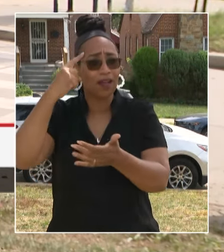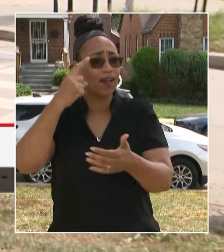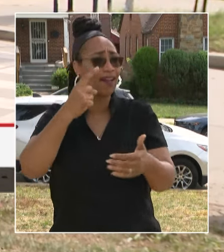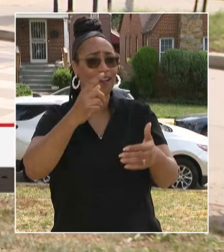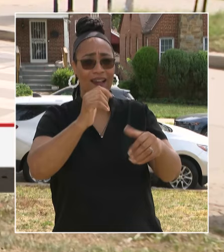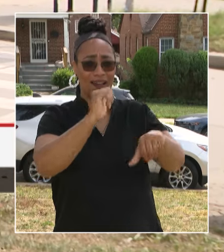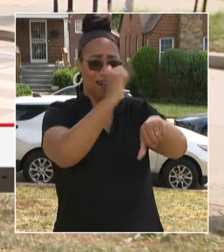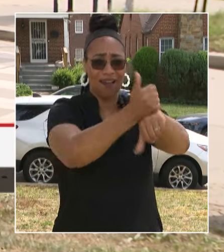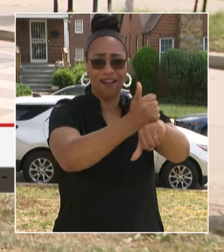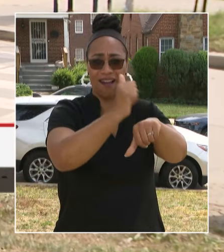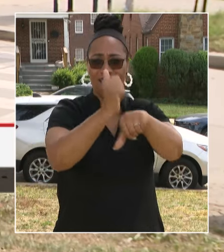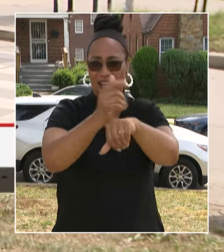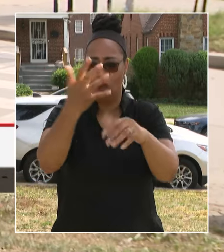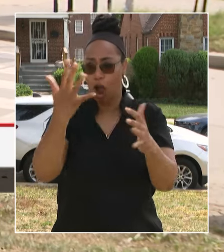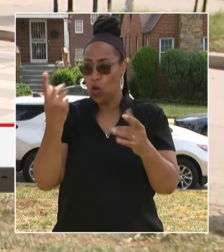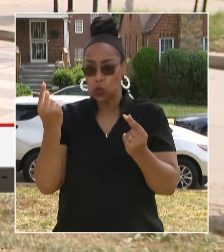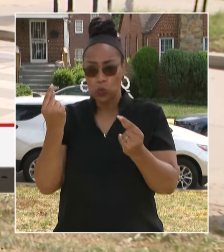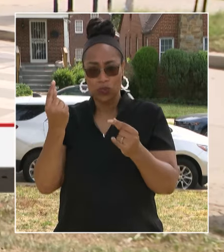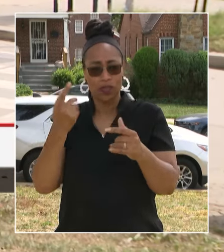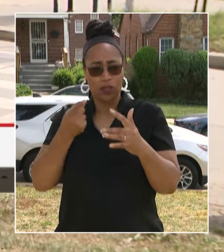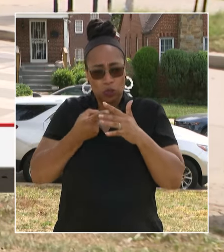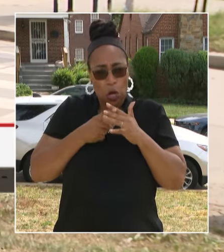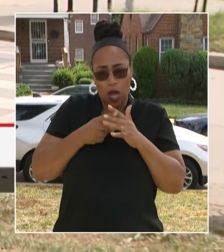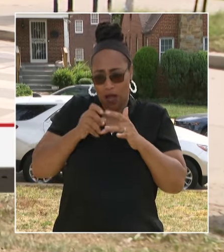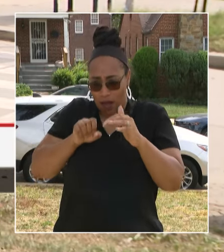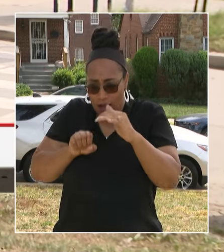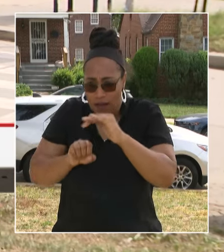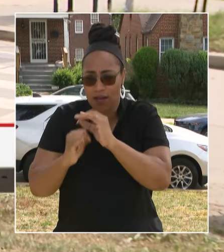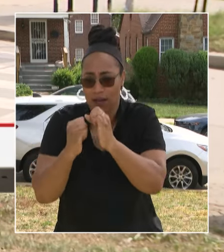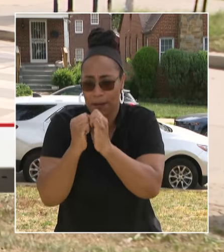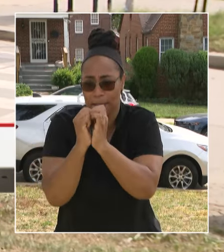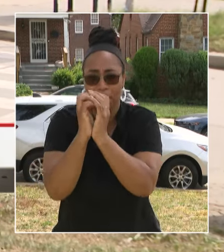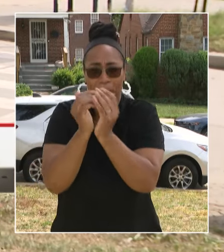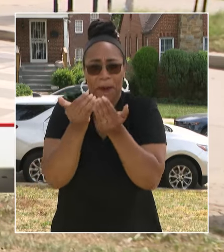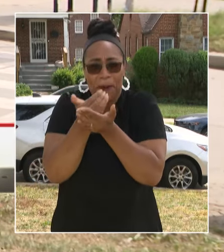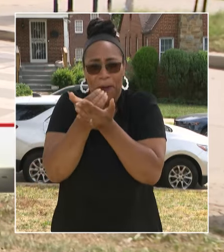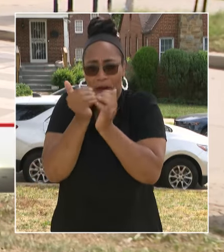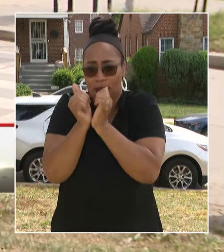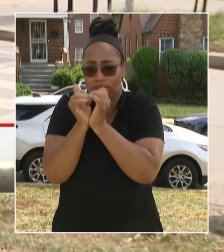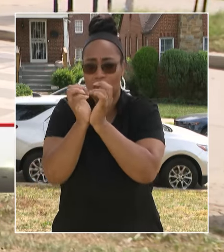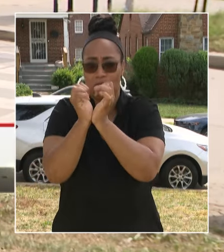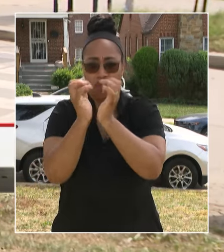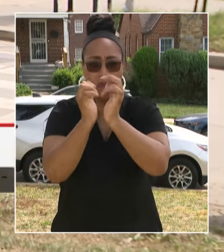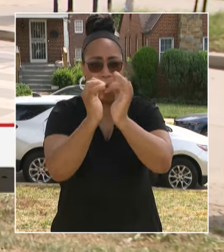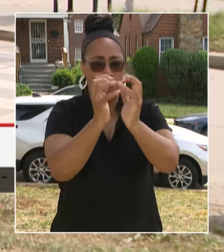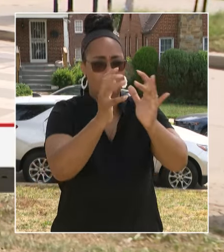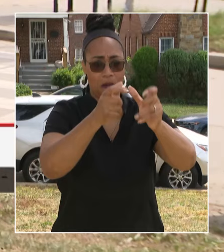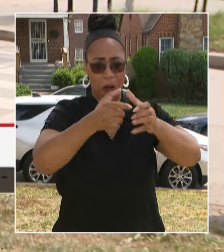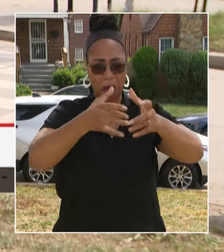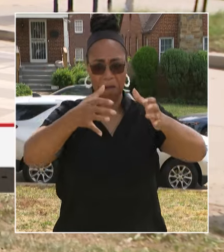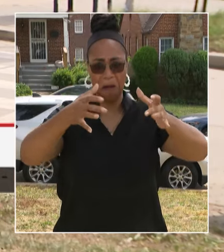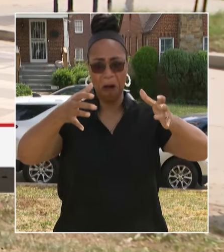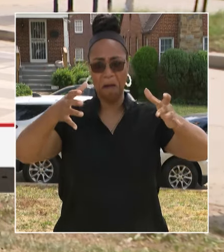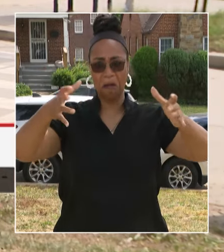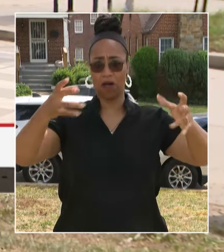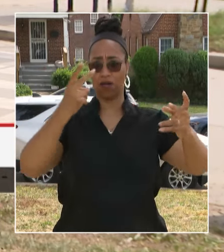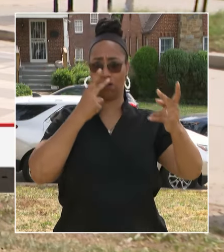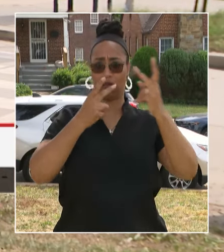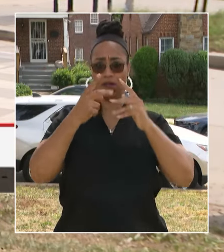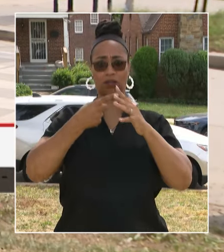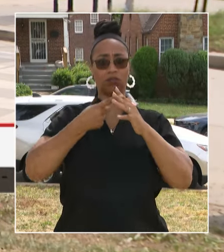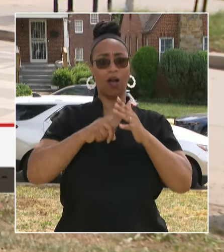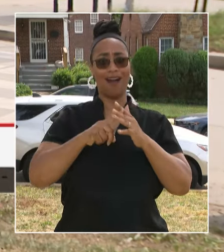major milestones. And we'll hear more about this remarkable man. But I could not be more honored to